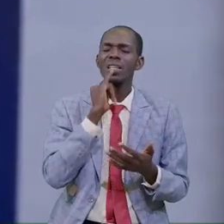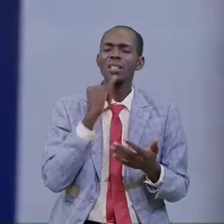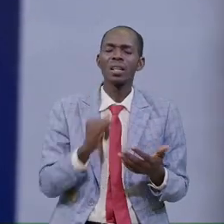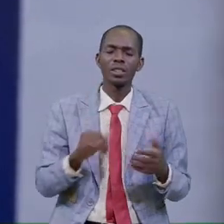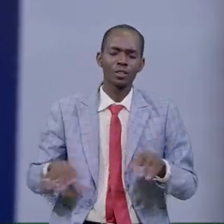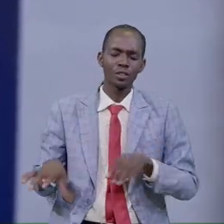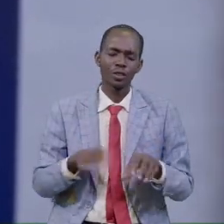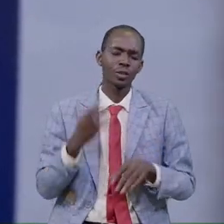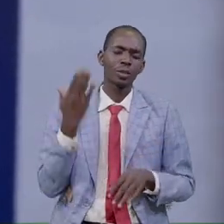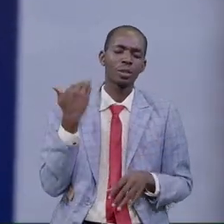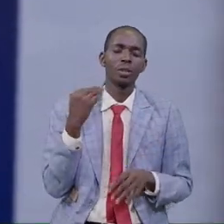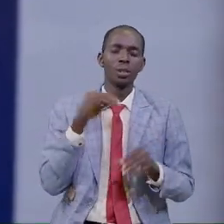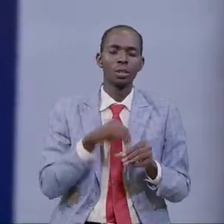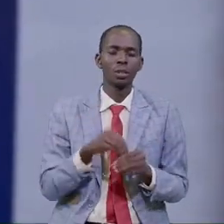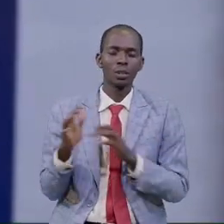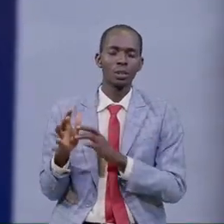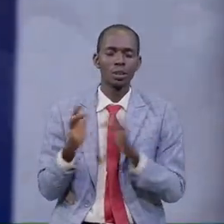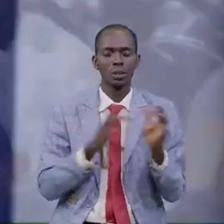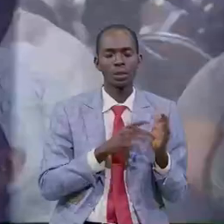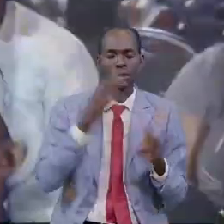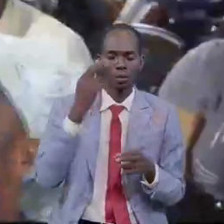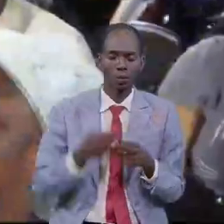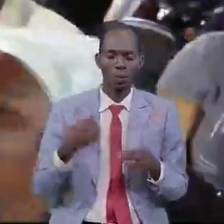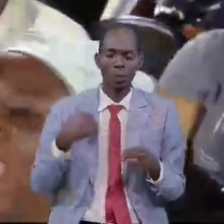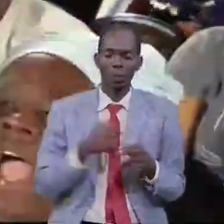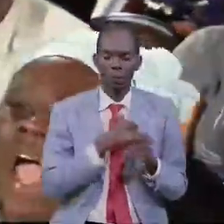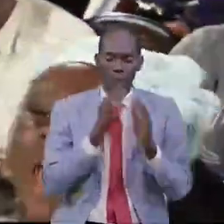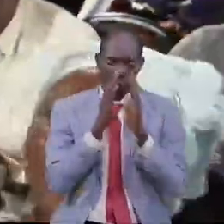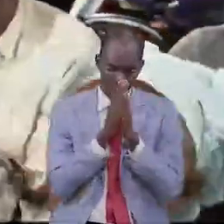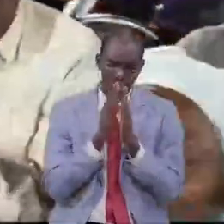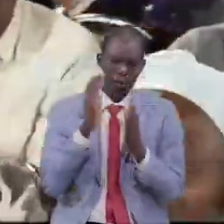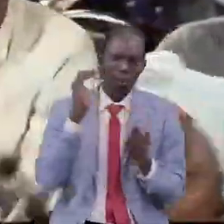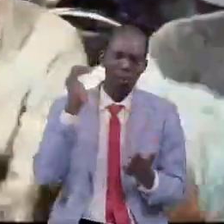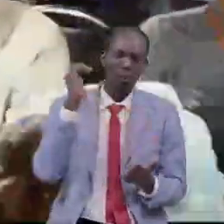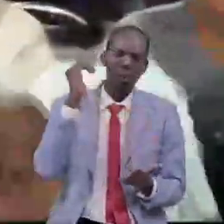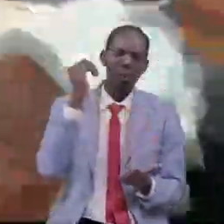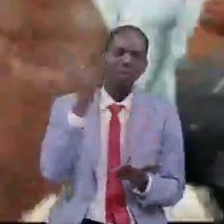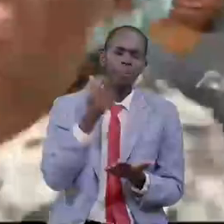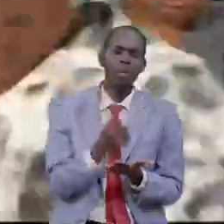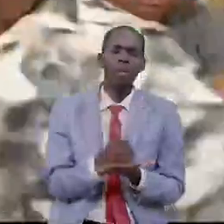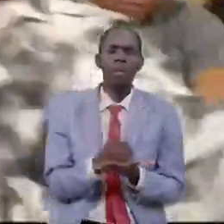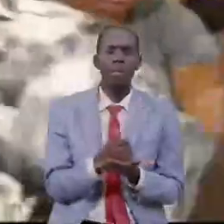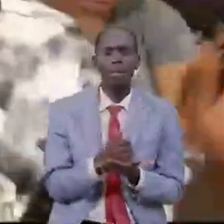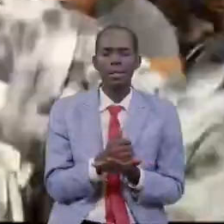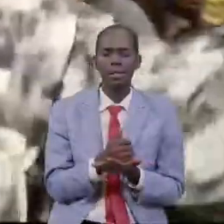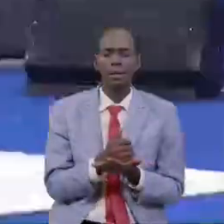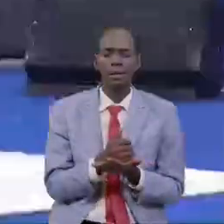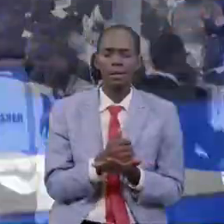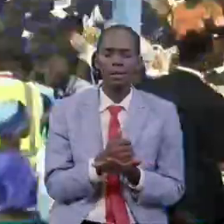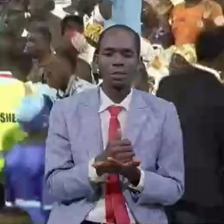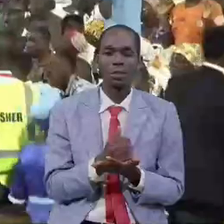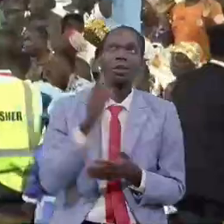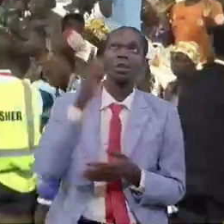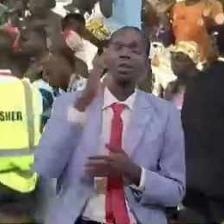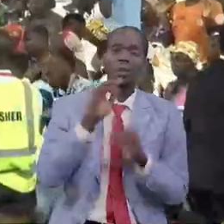In Jesus' name we pray. Au nom de Jésus, nous prions. God bless you. Le